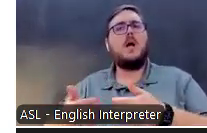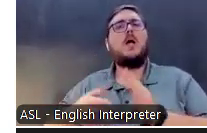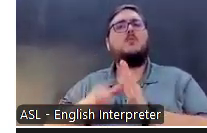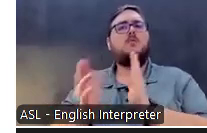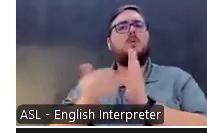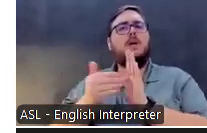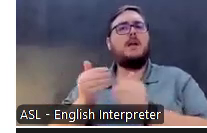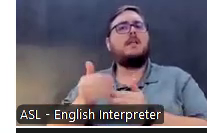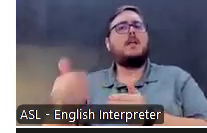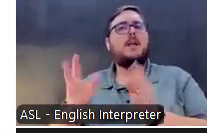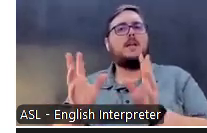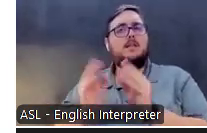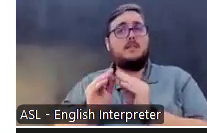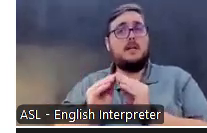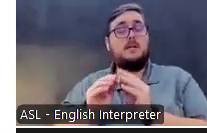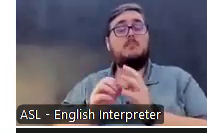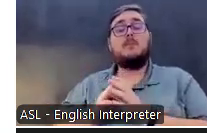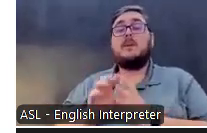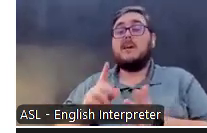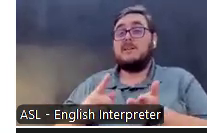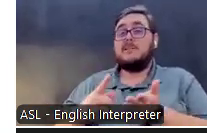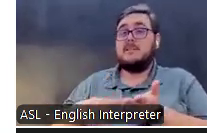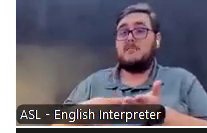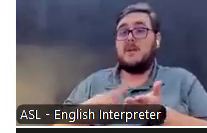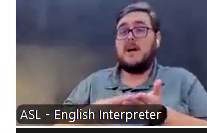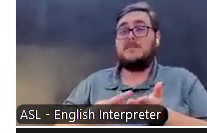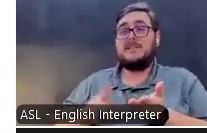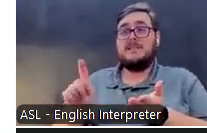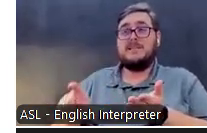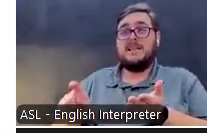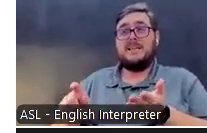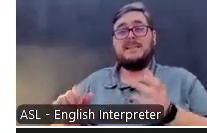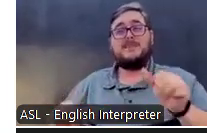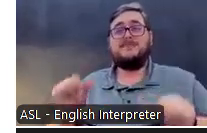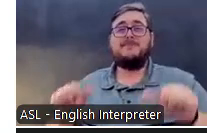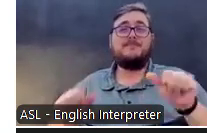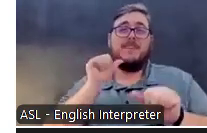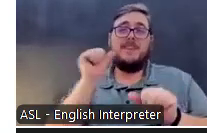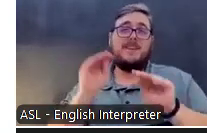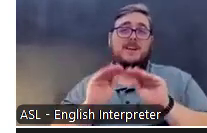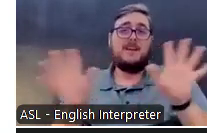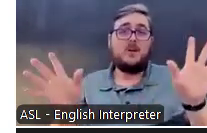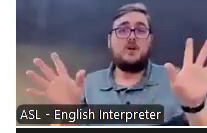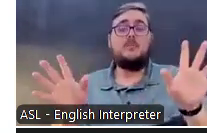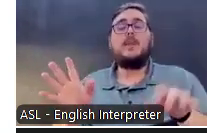Sometimes the need isn't clear, and a formal AT evaluation is agreed upon at the IEP